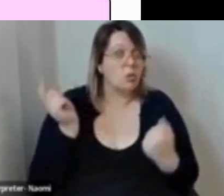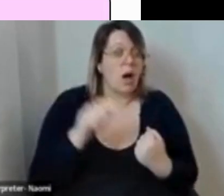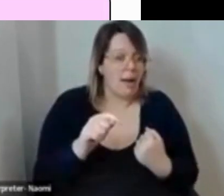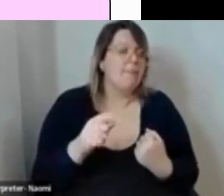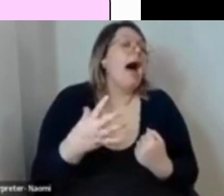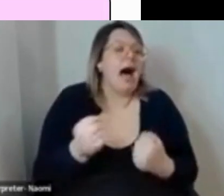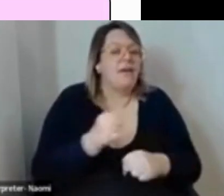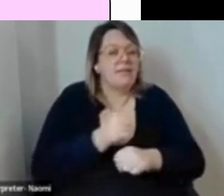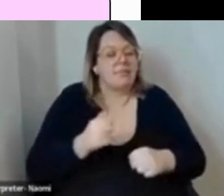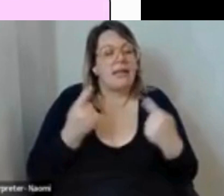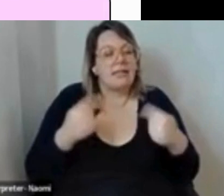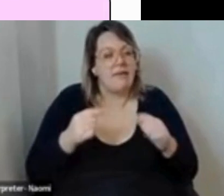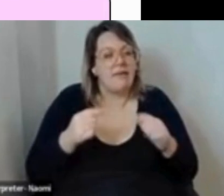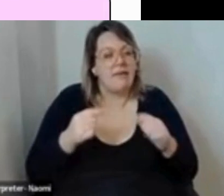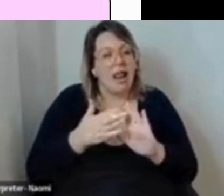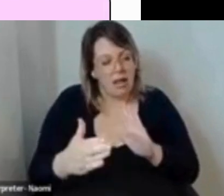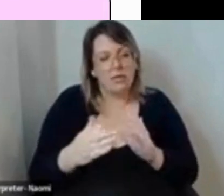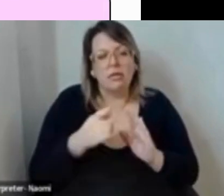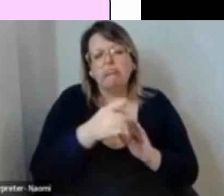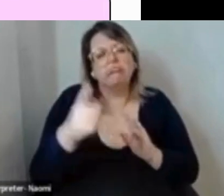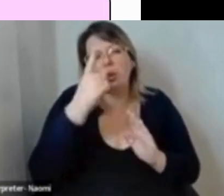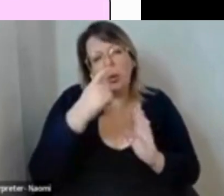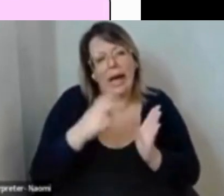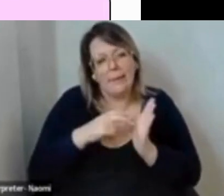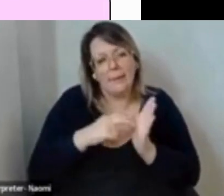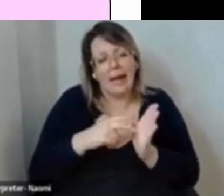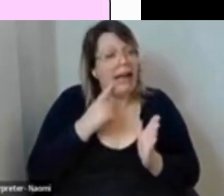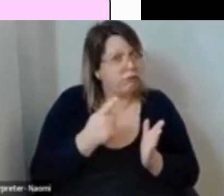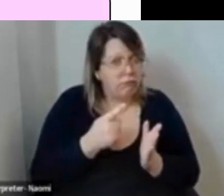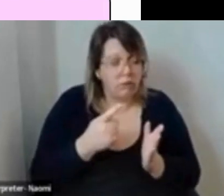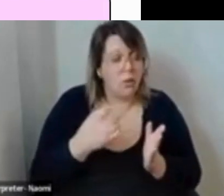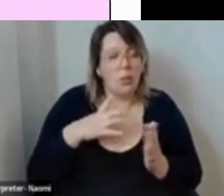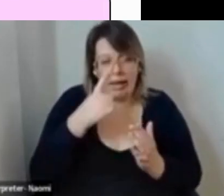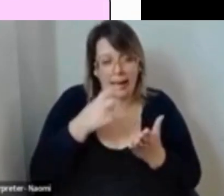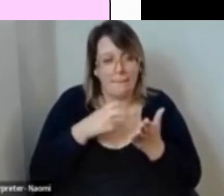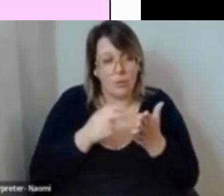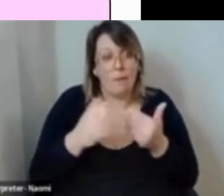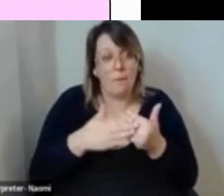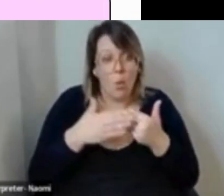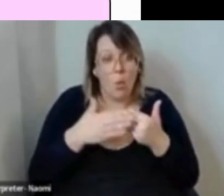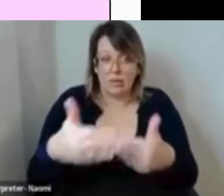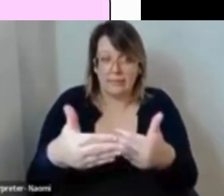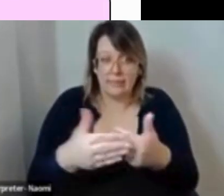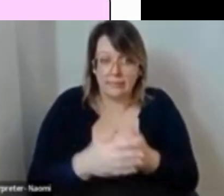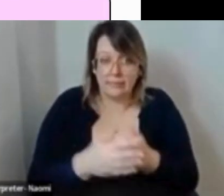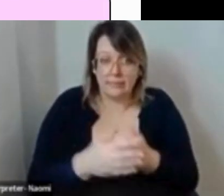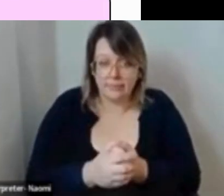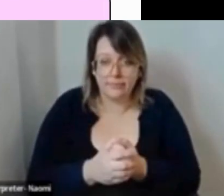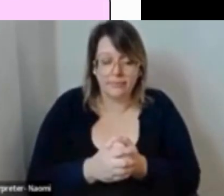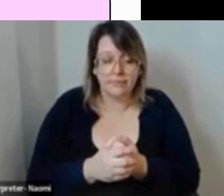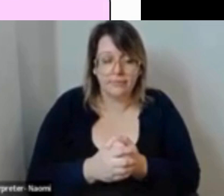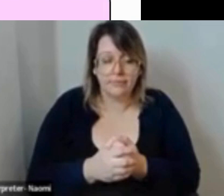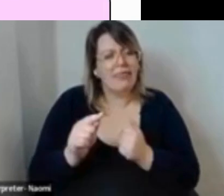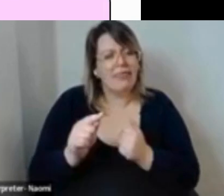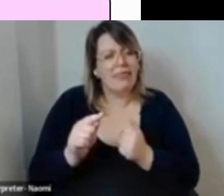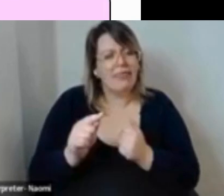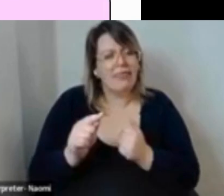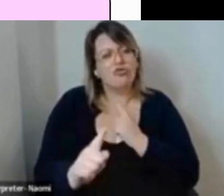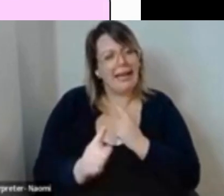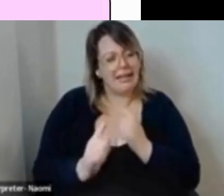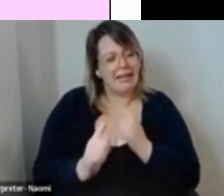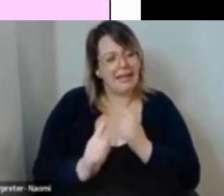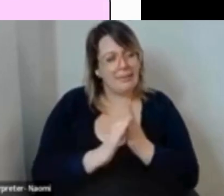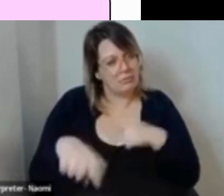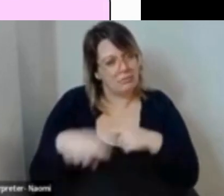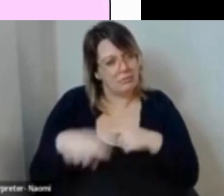spaces available, and we can look to schedule in more if there is enough interest. The sessions provide a space for you to talk to other Hub Lead